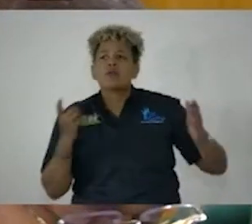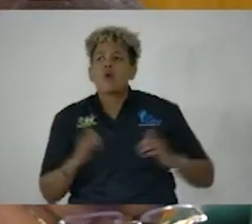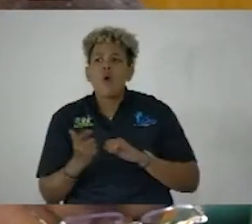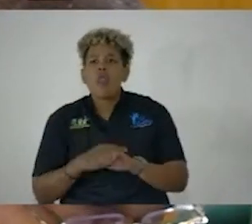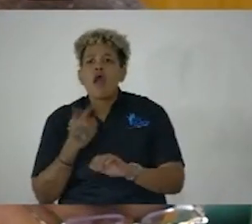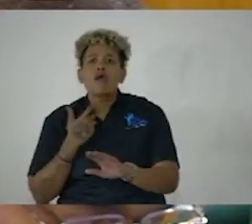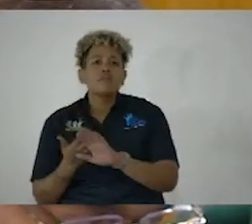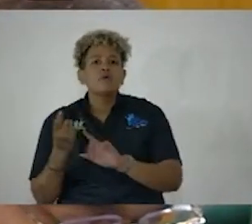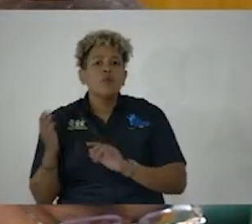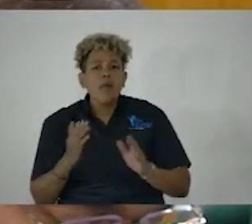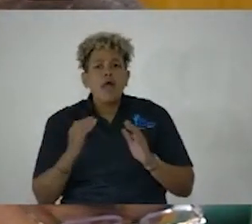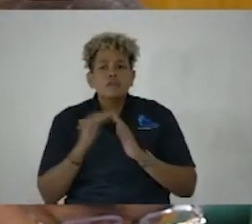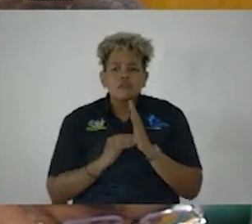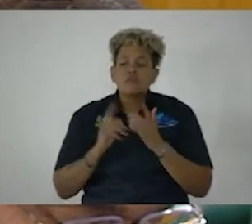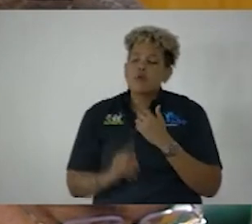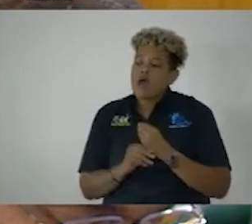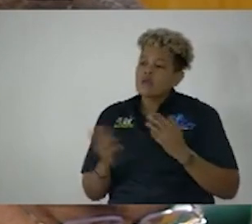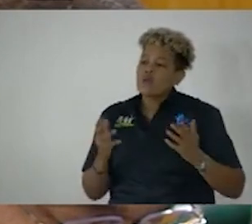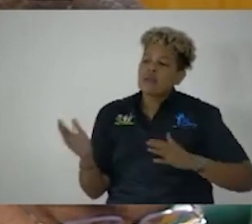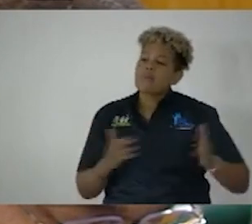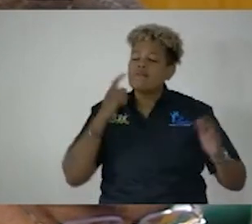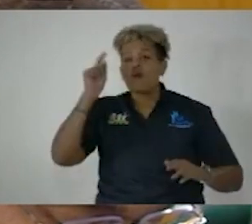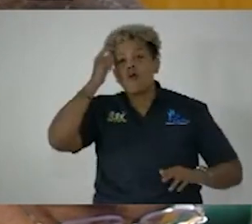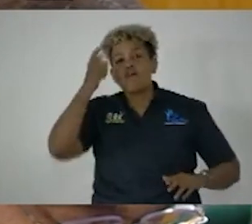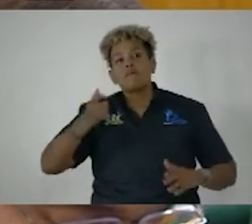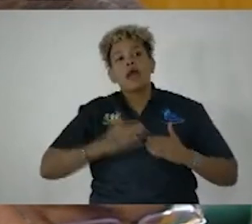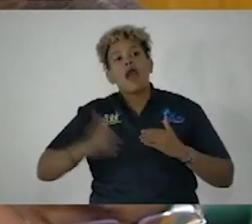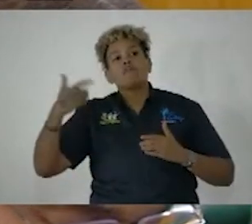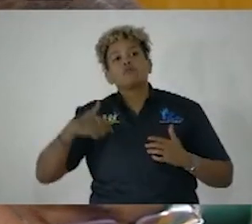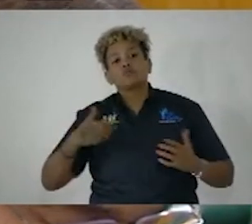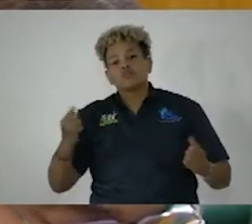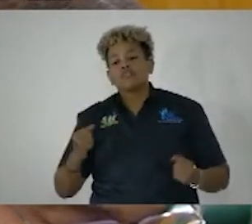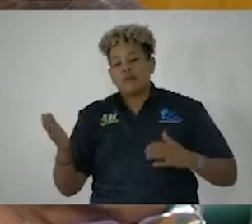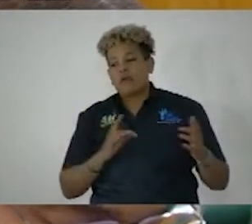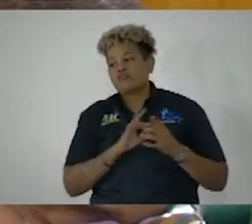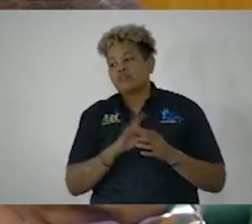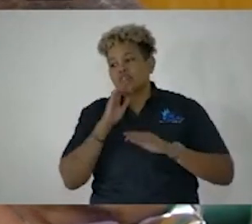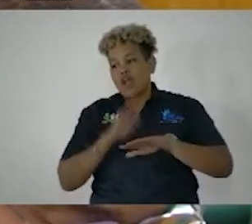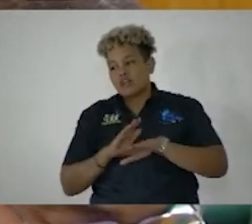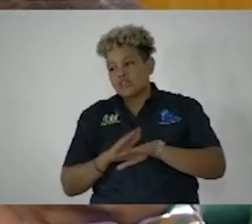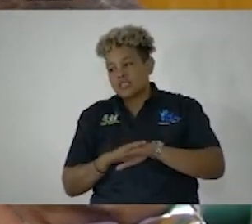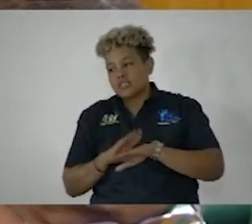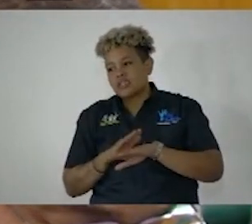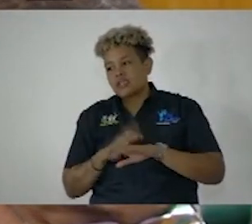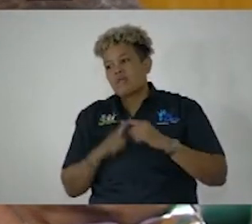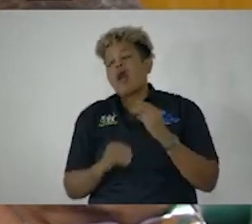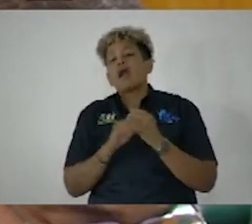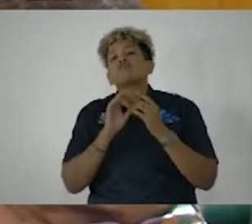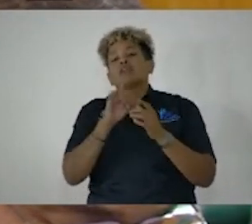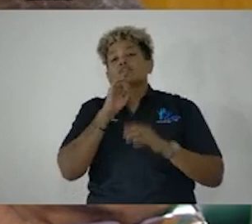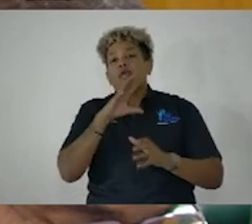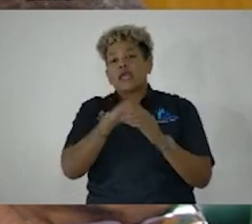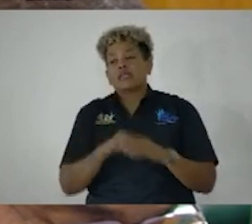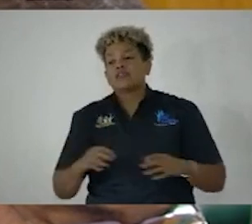take to do their planning, as well as what the plan for the government is after we receive the plan in terms of consultation and in terms of